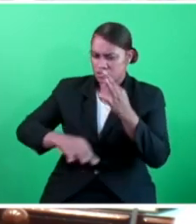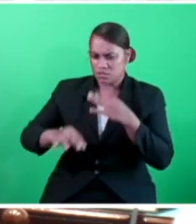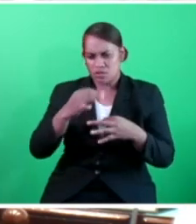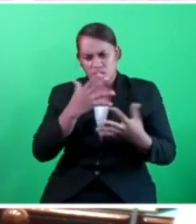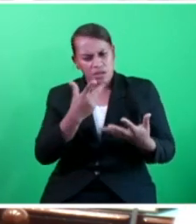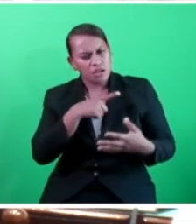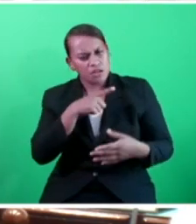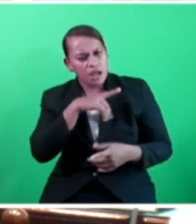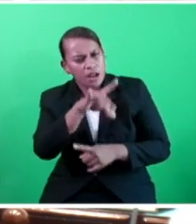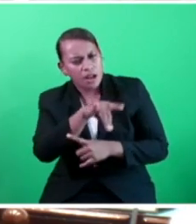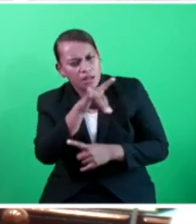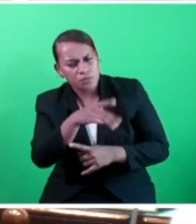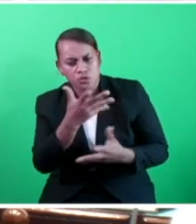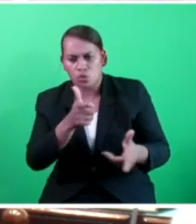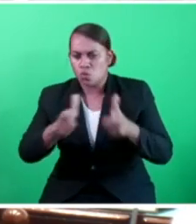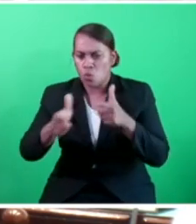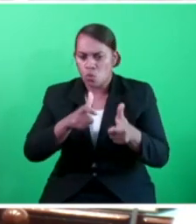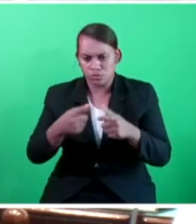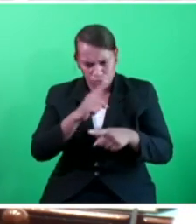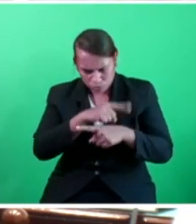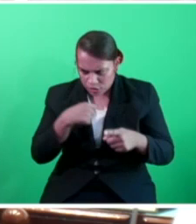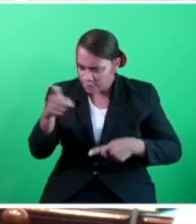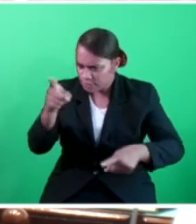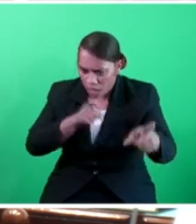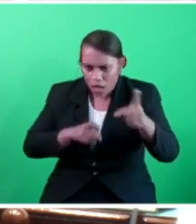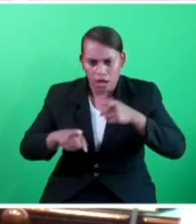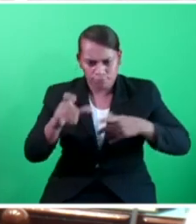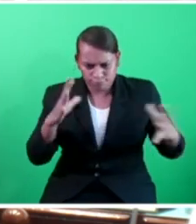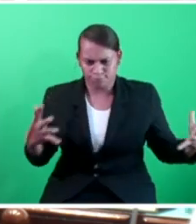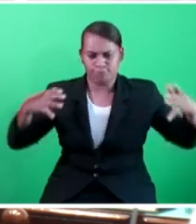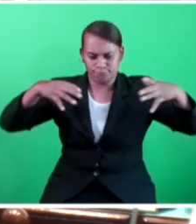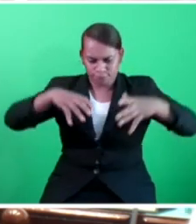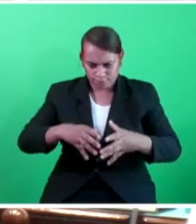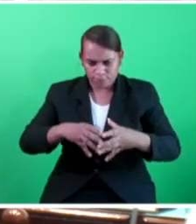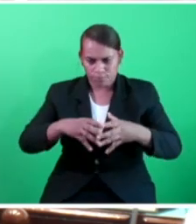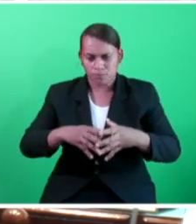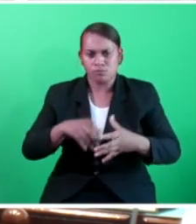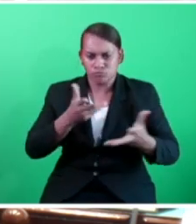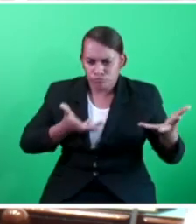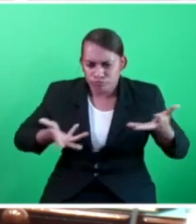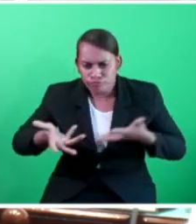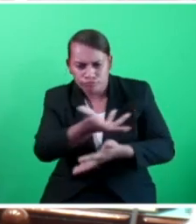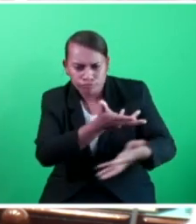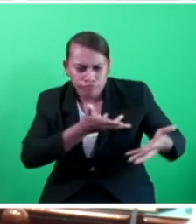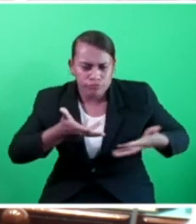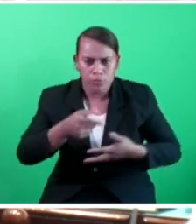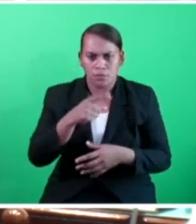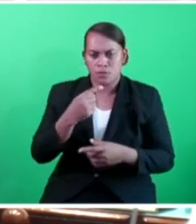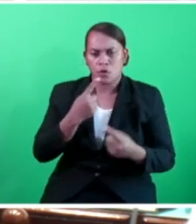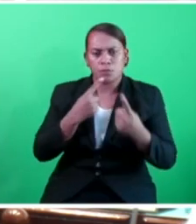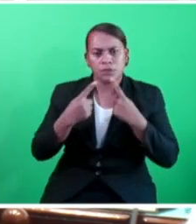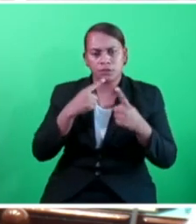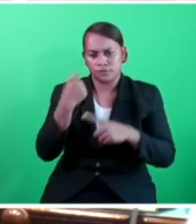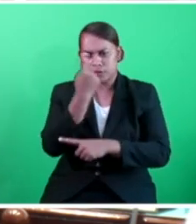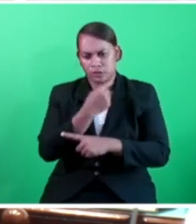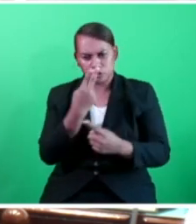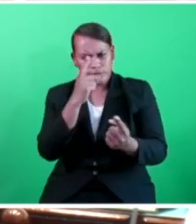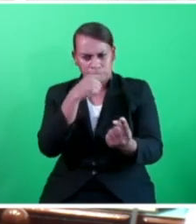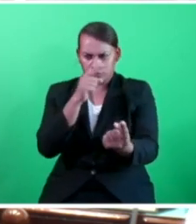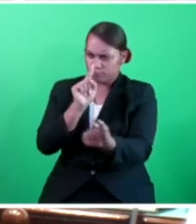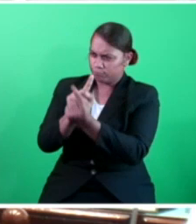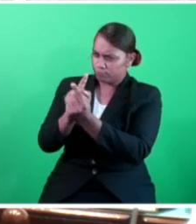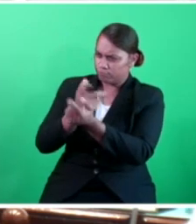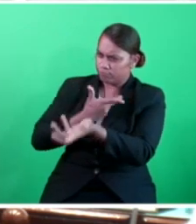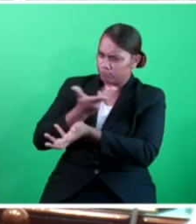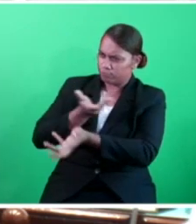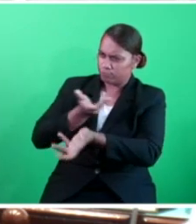etc., to come and give your submission face to face. We had a